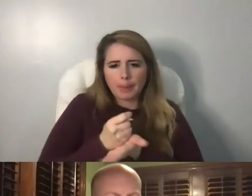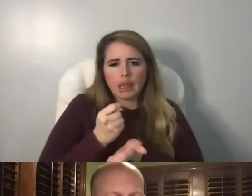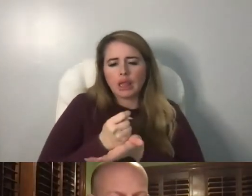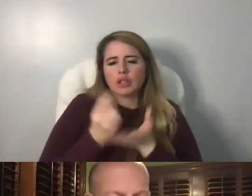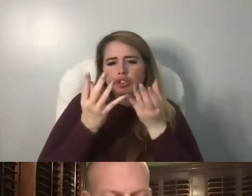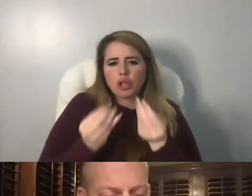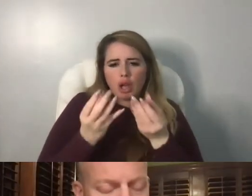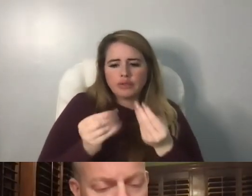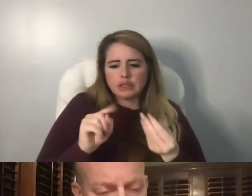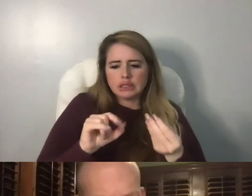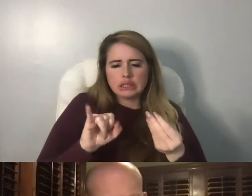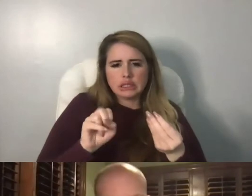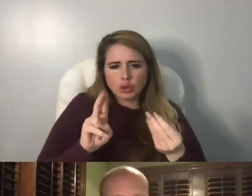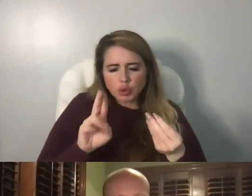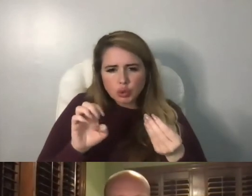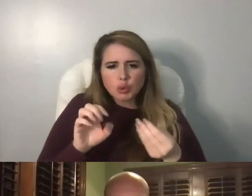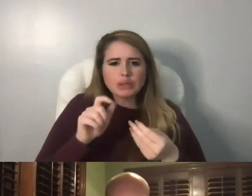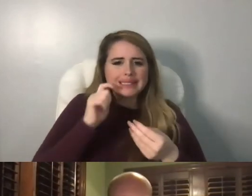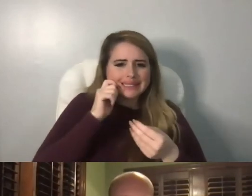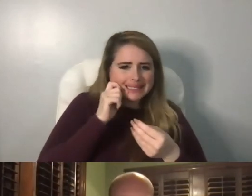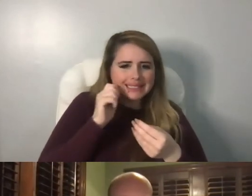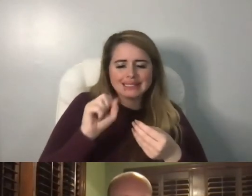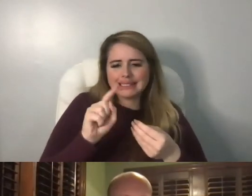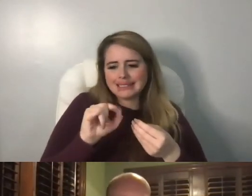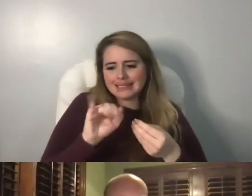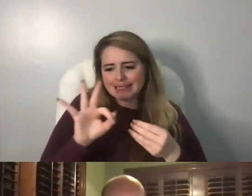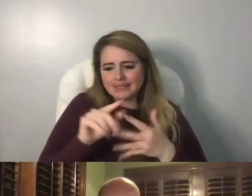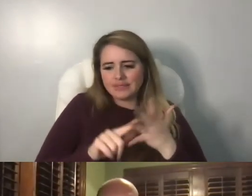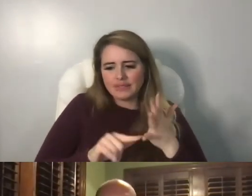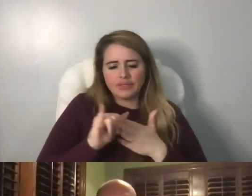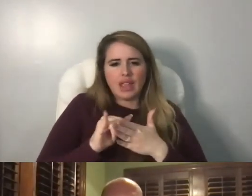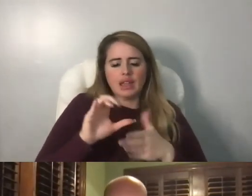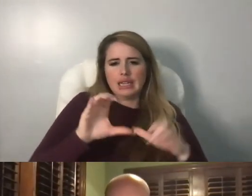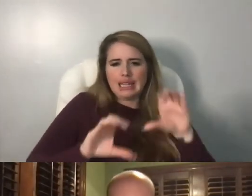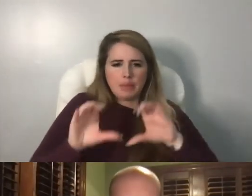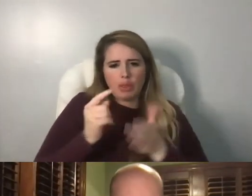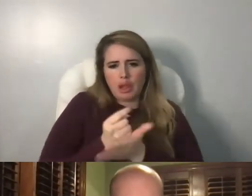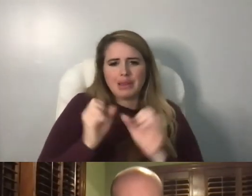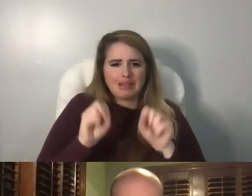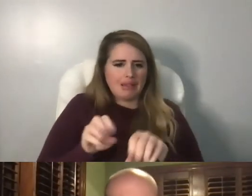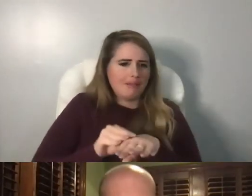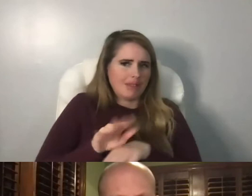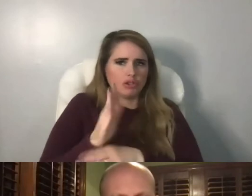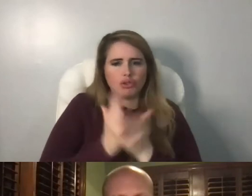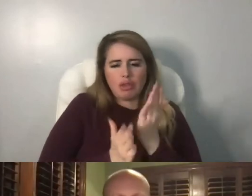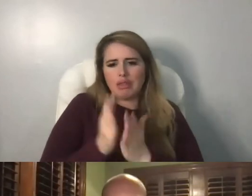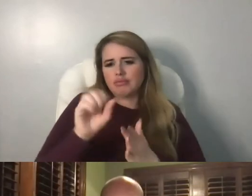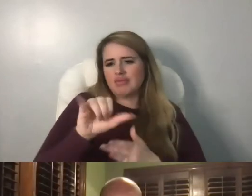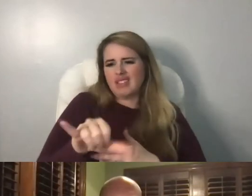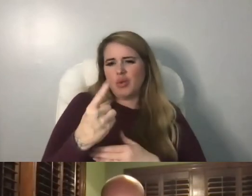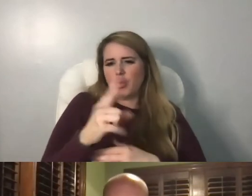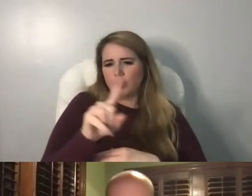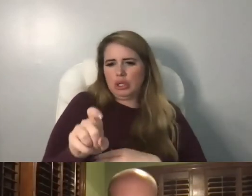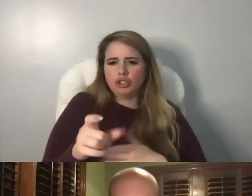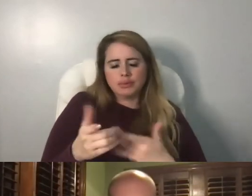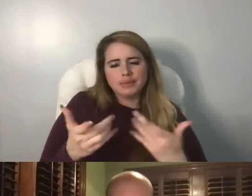tissue, can cause skin stiffness and other problems like that. So chemotherapy can have the effect on hands. I think that's a question that may need to